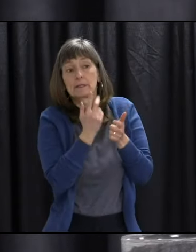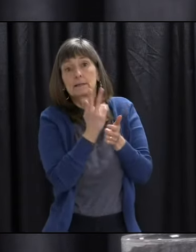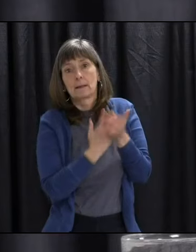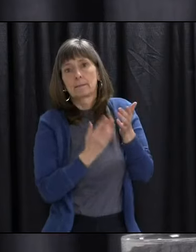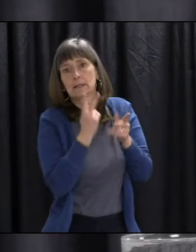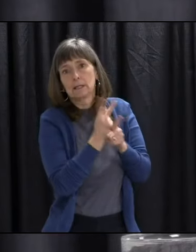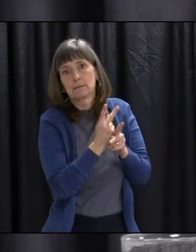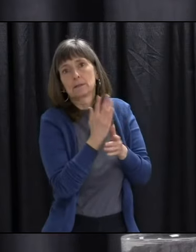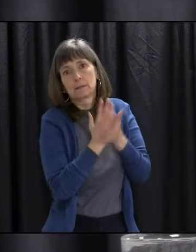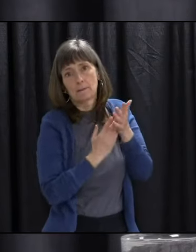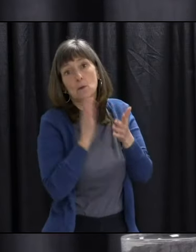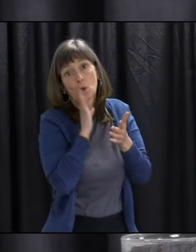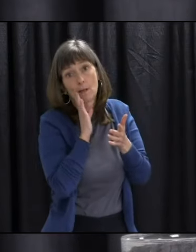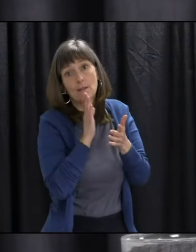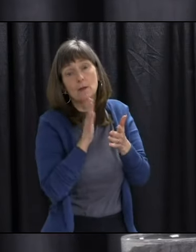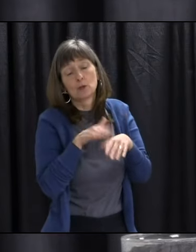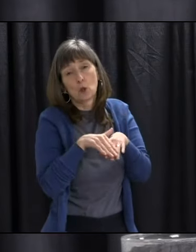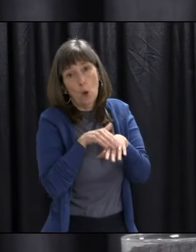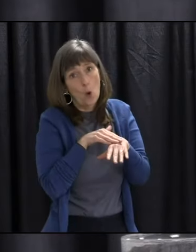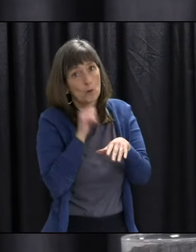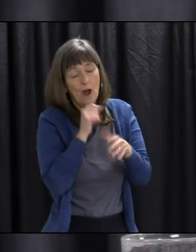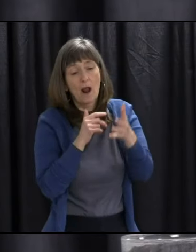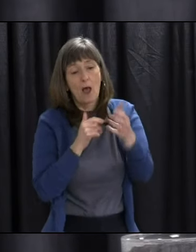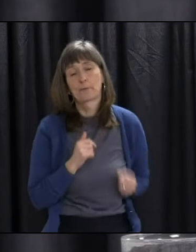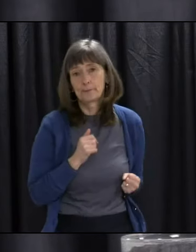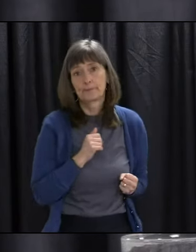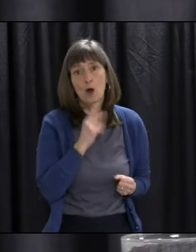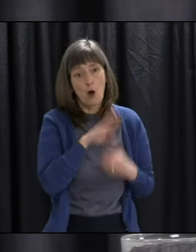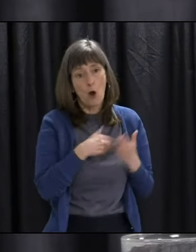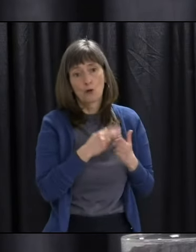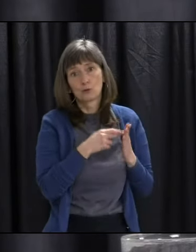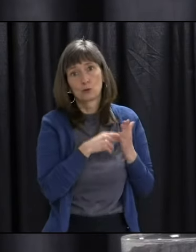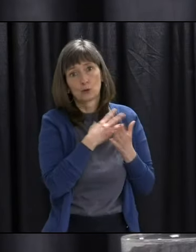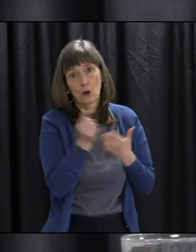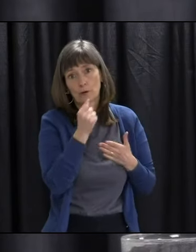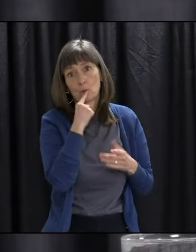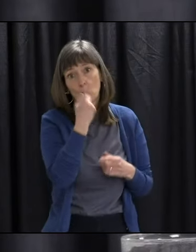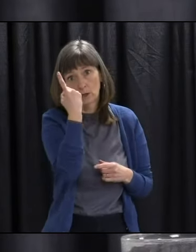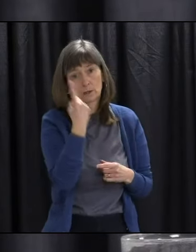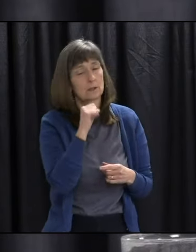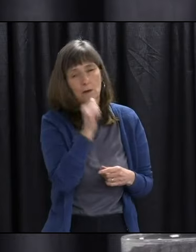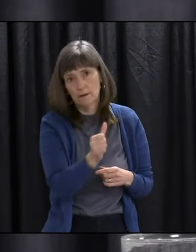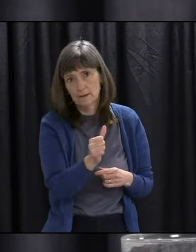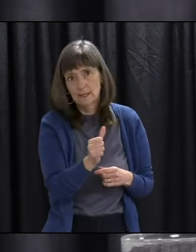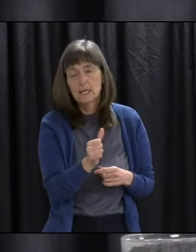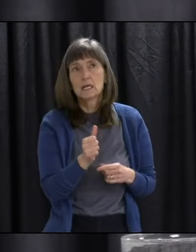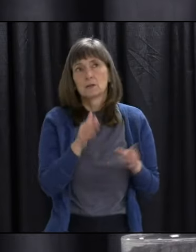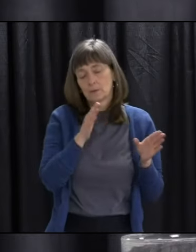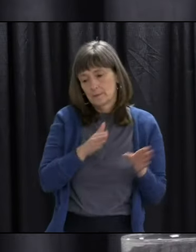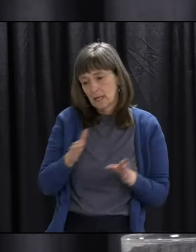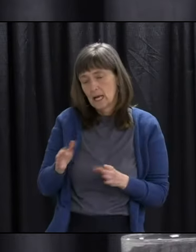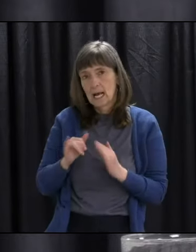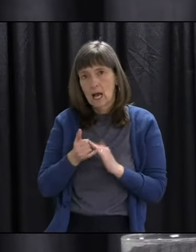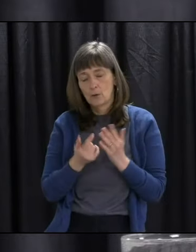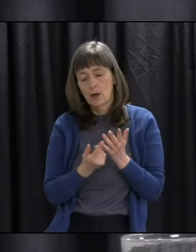are background and planning. It is really premature to even think about that just at the moment. We need